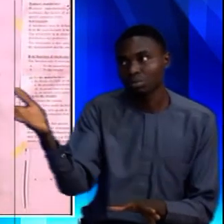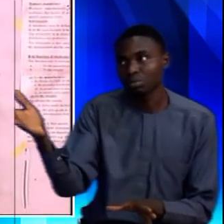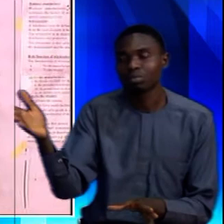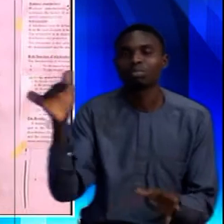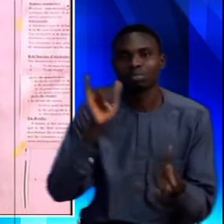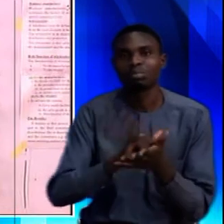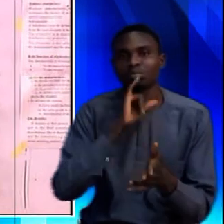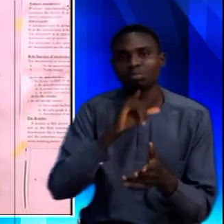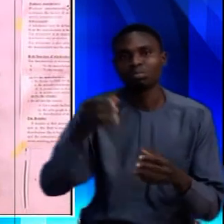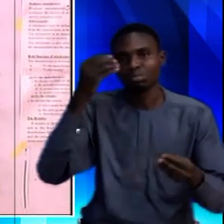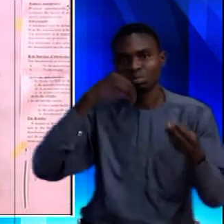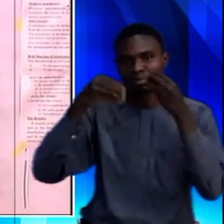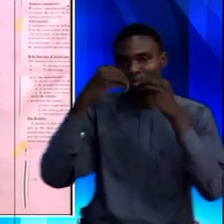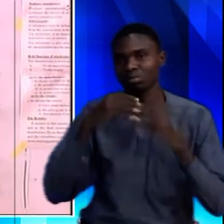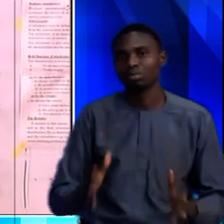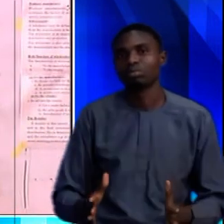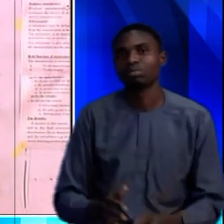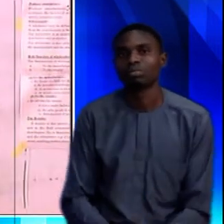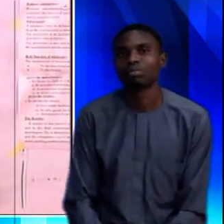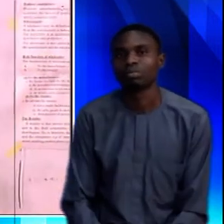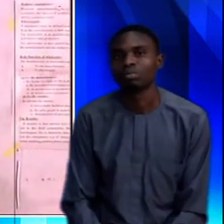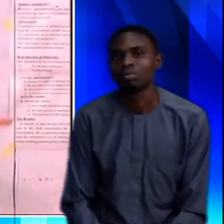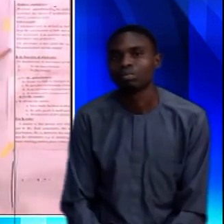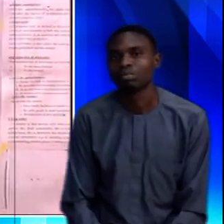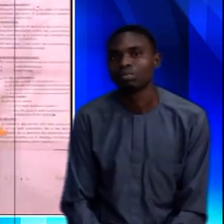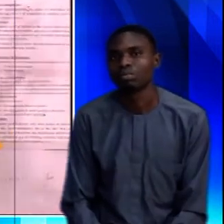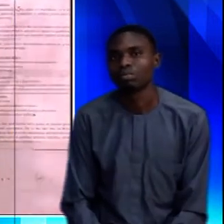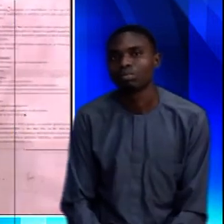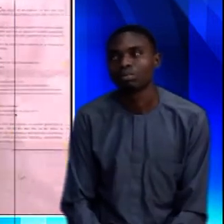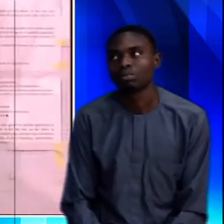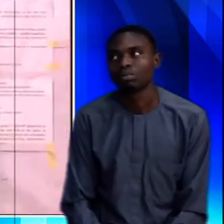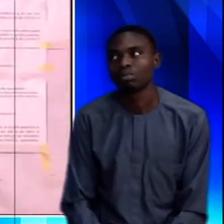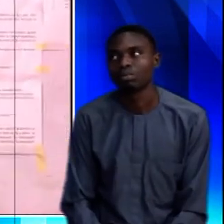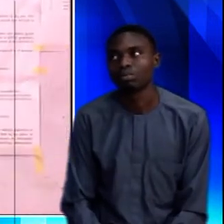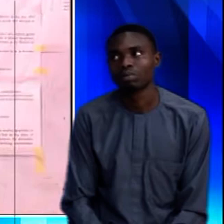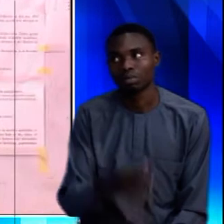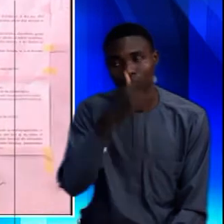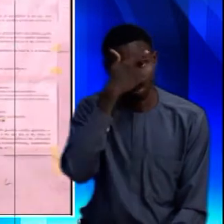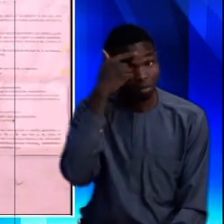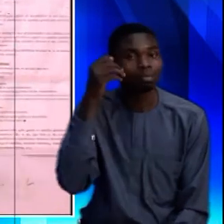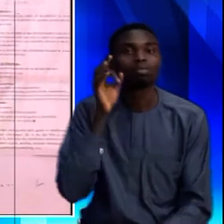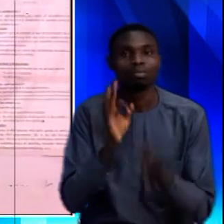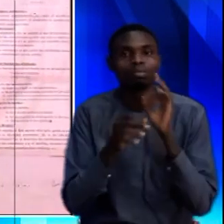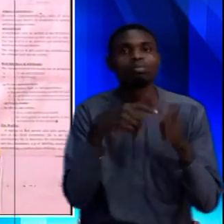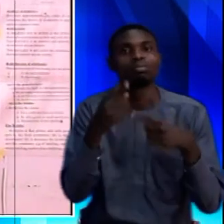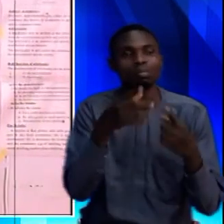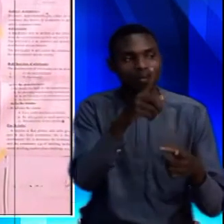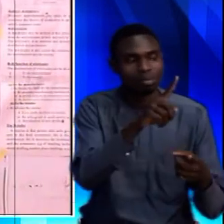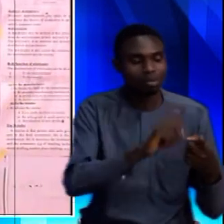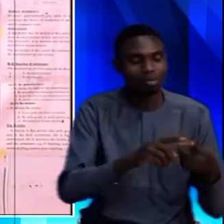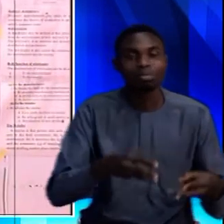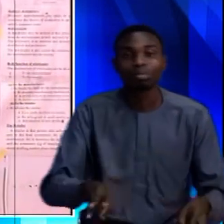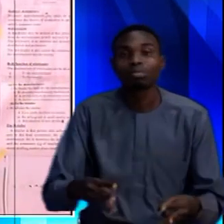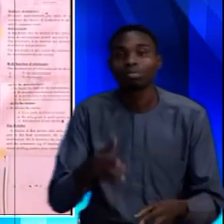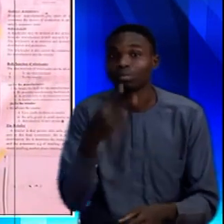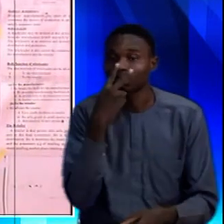it. Are we together? That's good. Because if you go to market, you see books kept there.